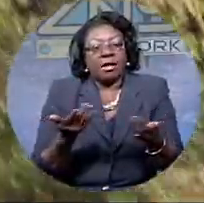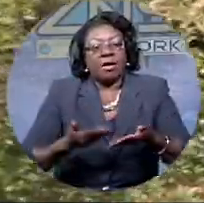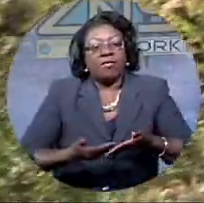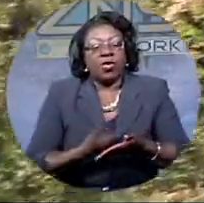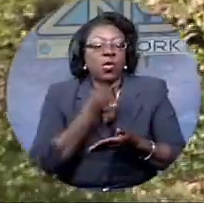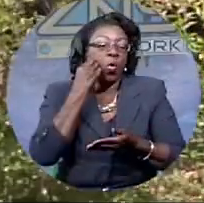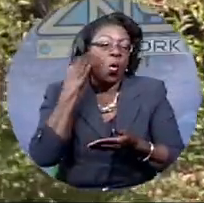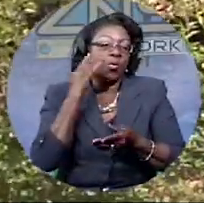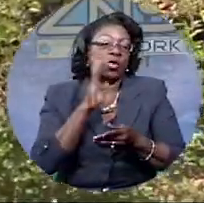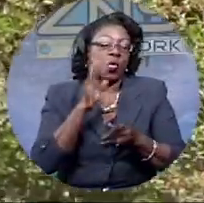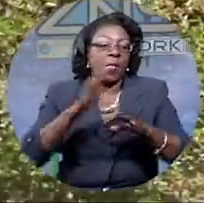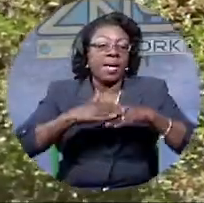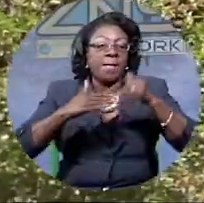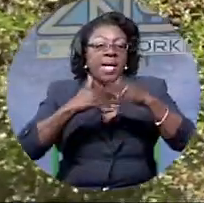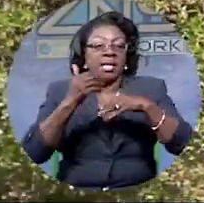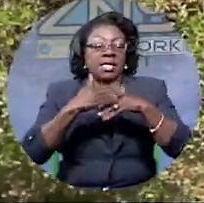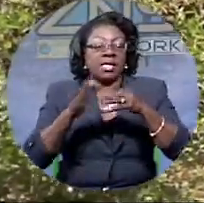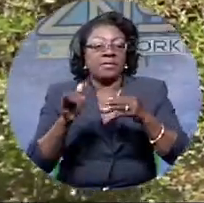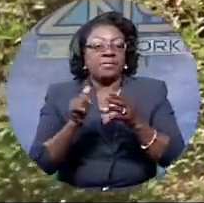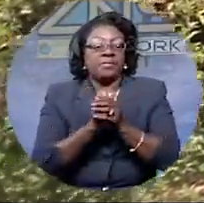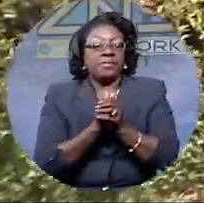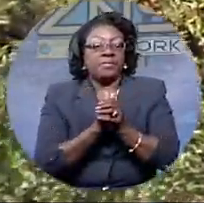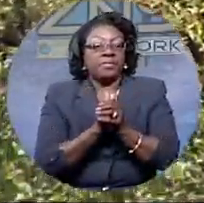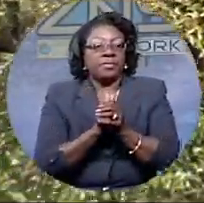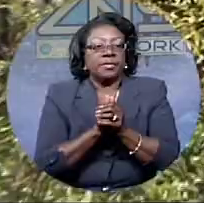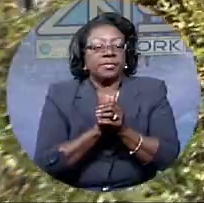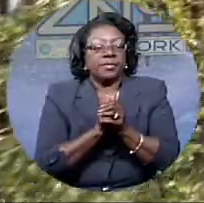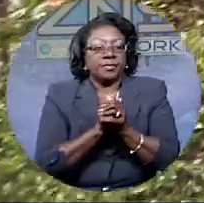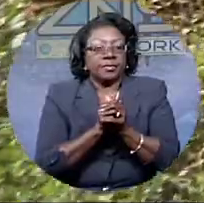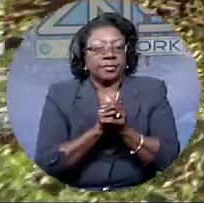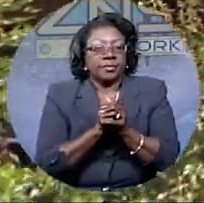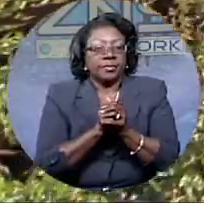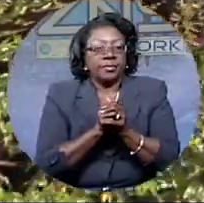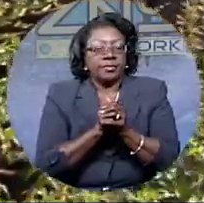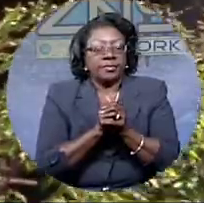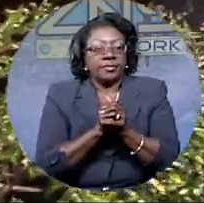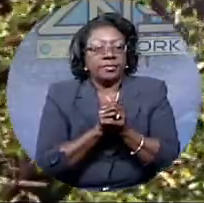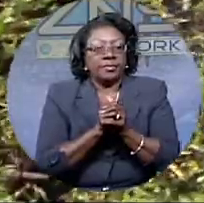scheduled for Bain and Grantstown by the end of the year. LTV's Munnings is at NS Network News.